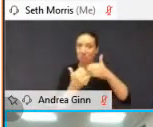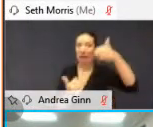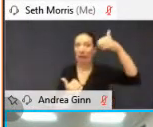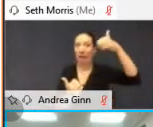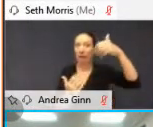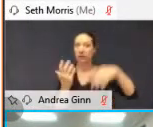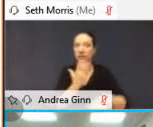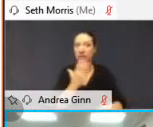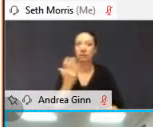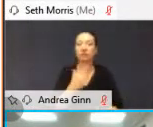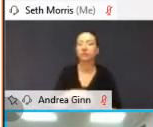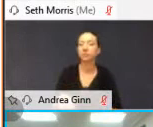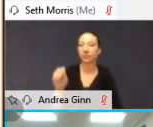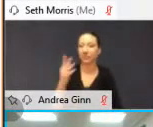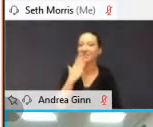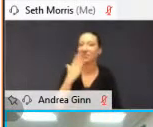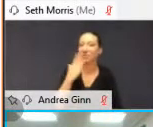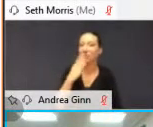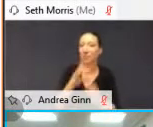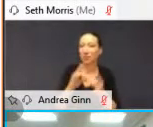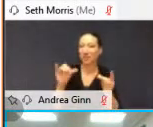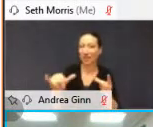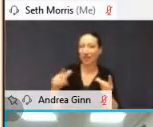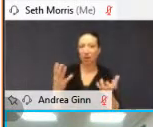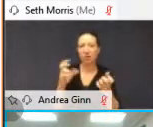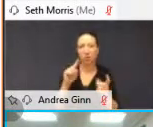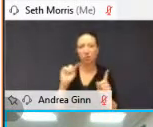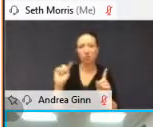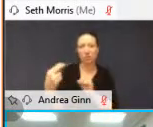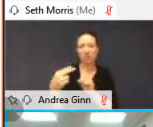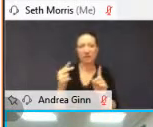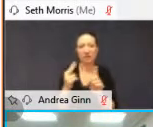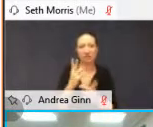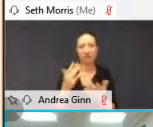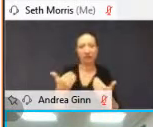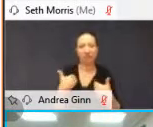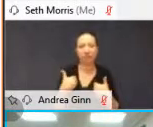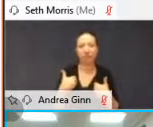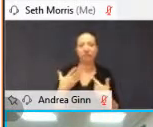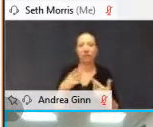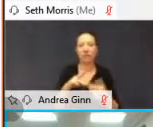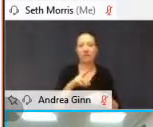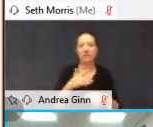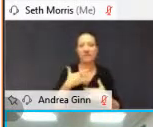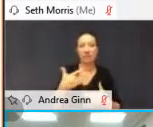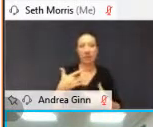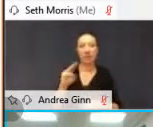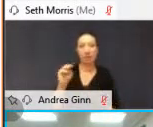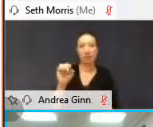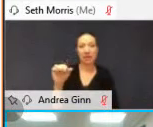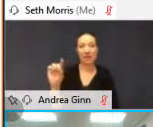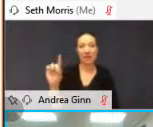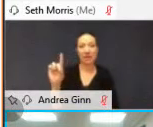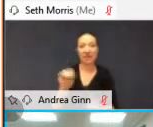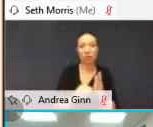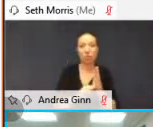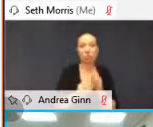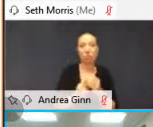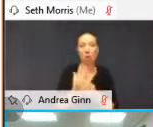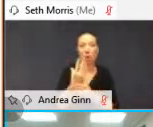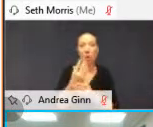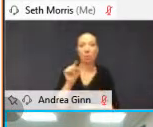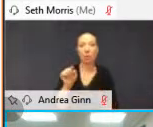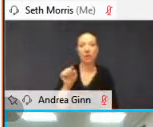So again, to give you some perspective here on this, the normal growth in the Medicaid program is usually about 0.1% a